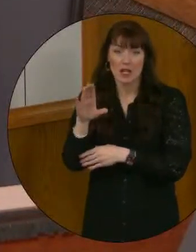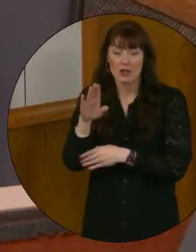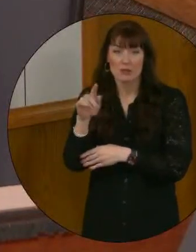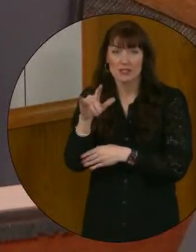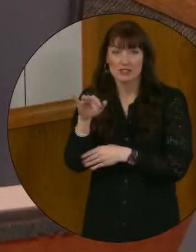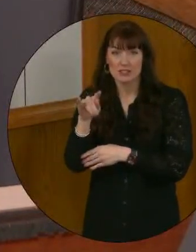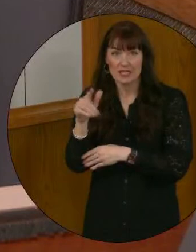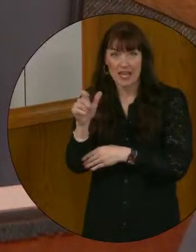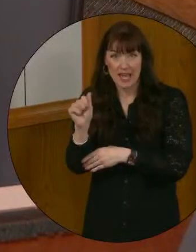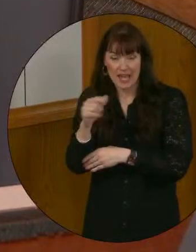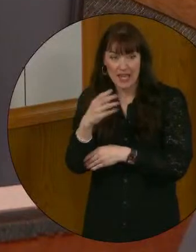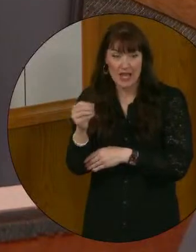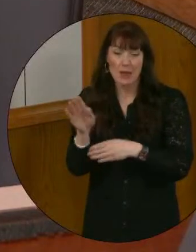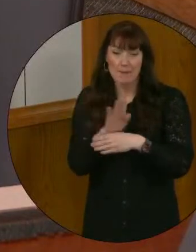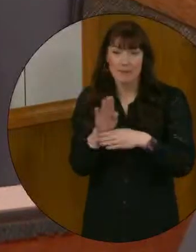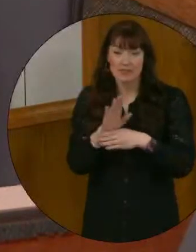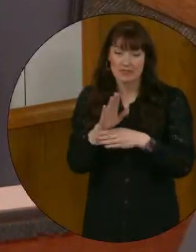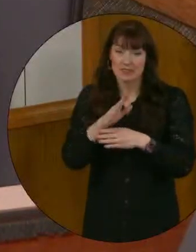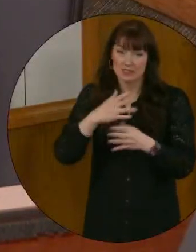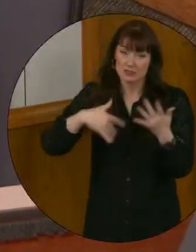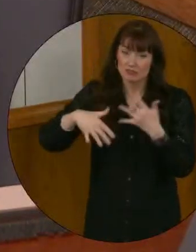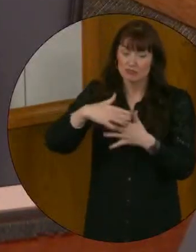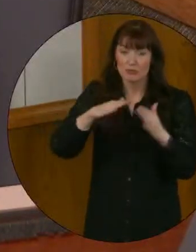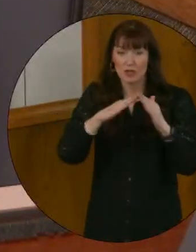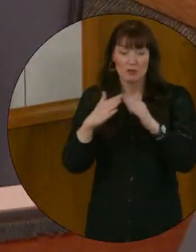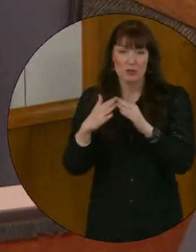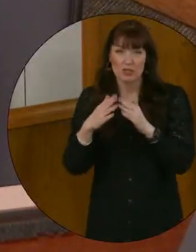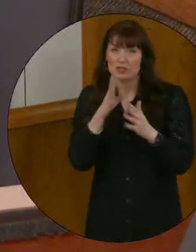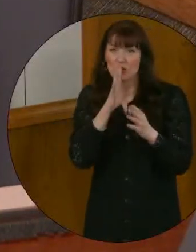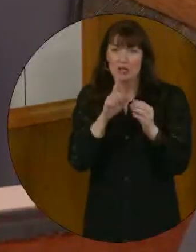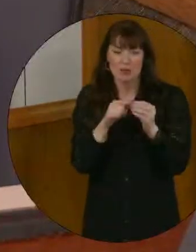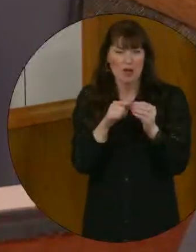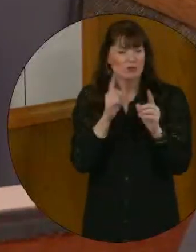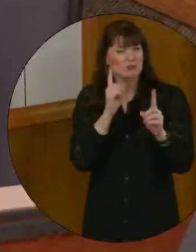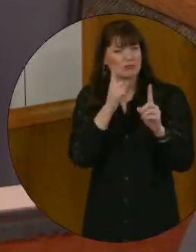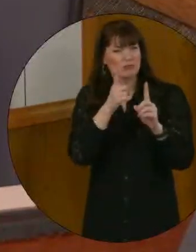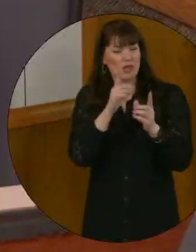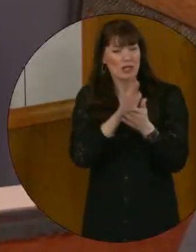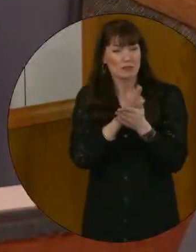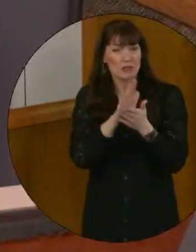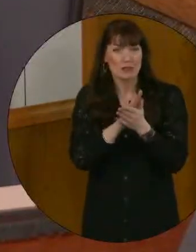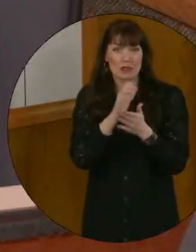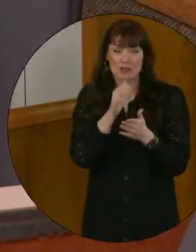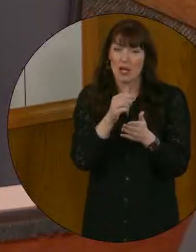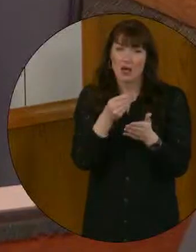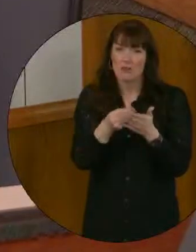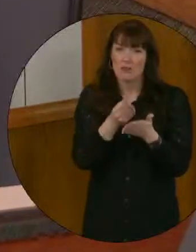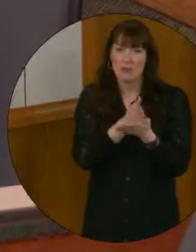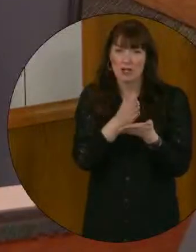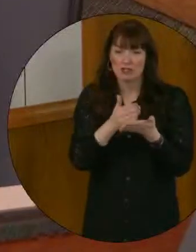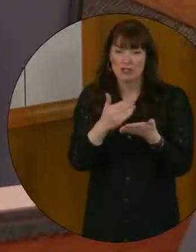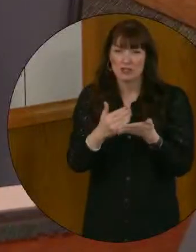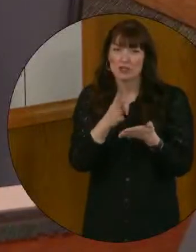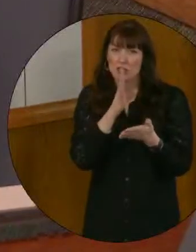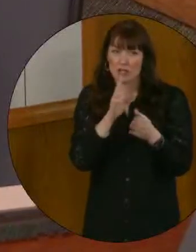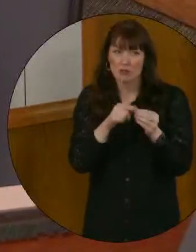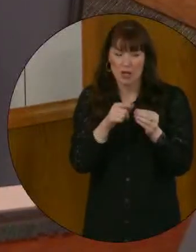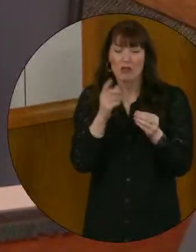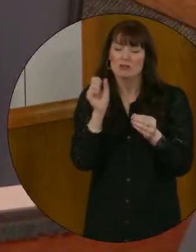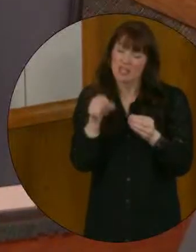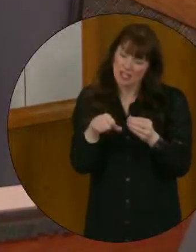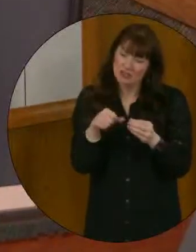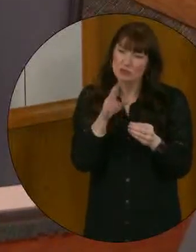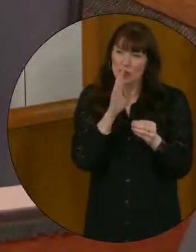LVGEA, some of the business community to really share about where we're headed academically, not so much with the budget. I mean, addressing and sharing some of the